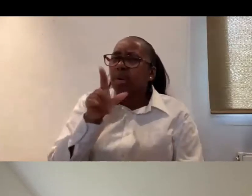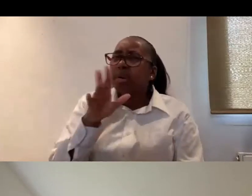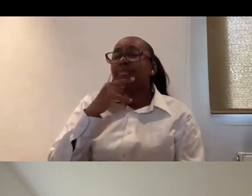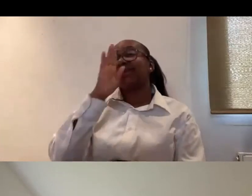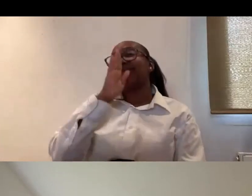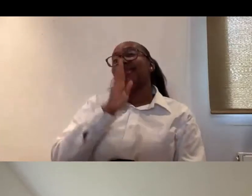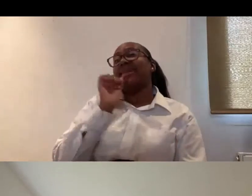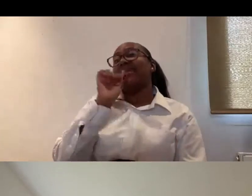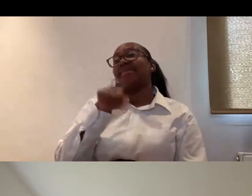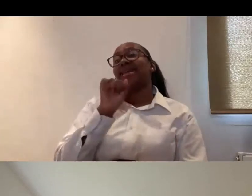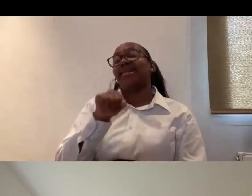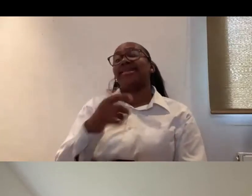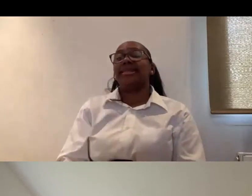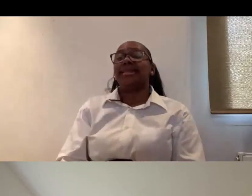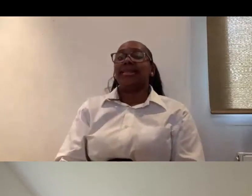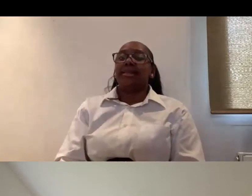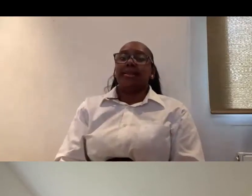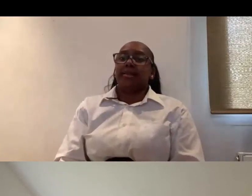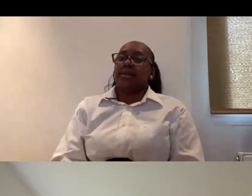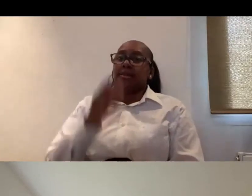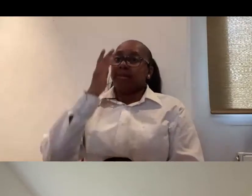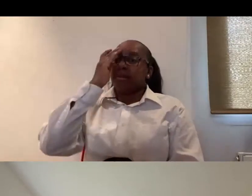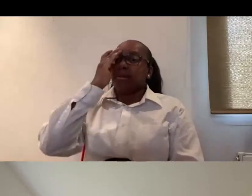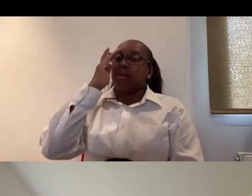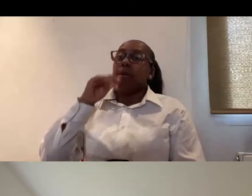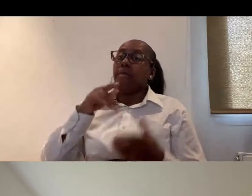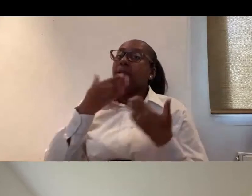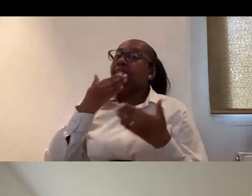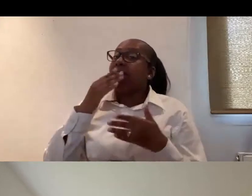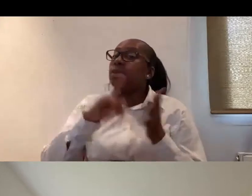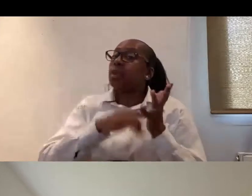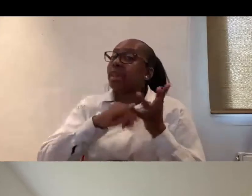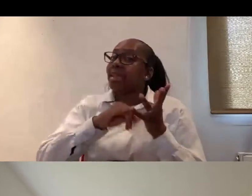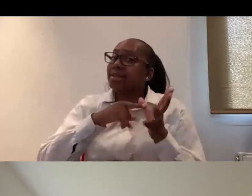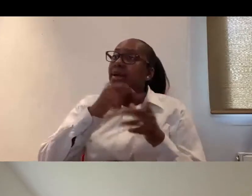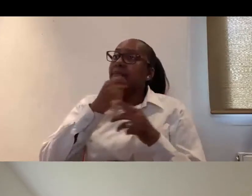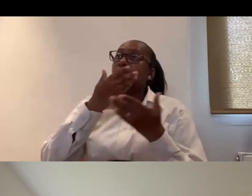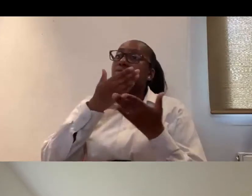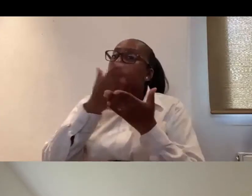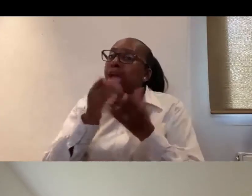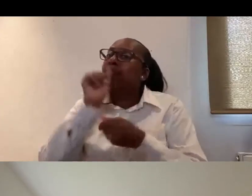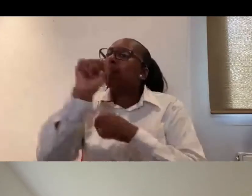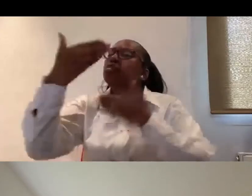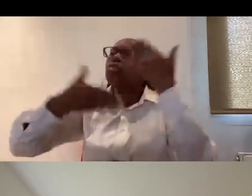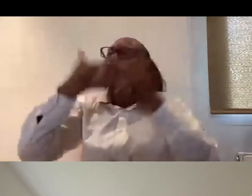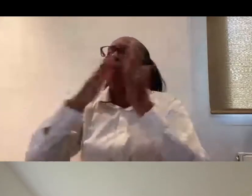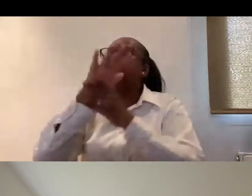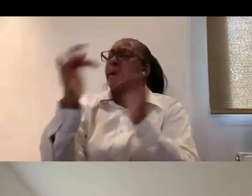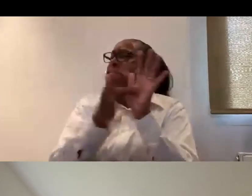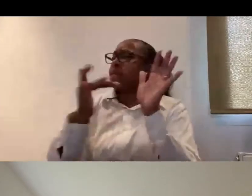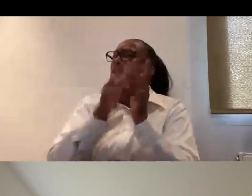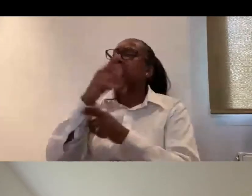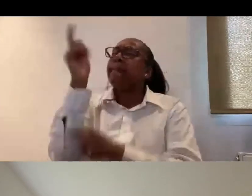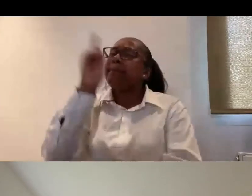Sadly, yes. I mean, I think you're a couple of really relevant points, Lisa. Thanks so much for coming and sharing your story, because it's so important